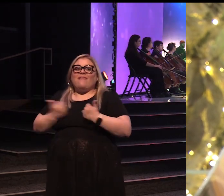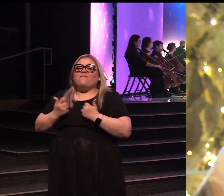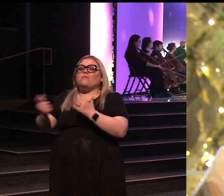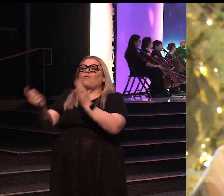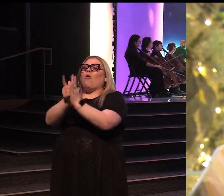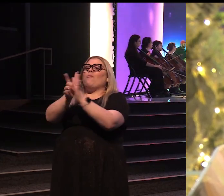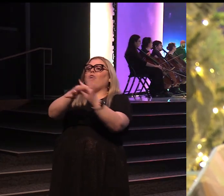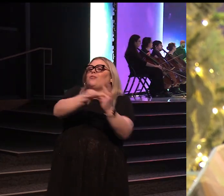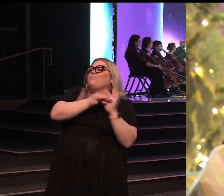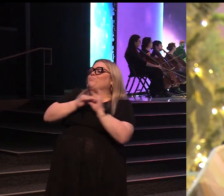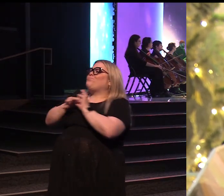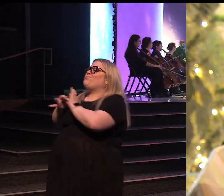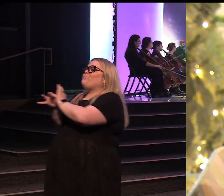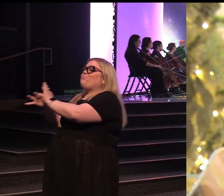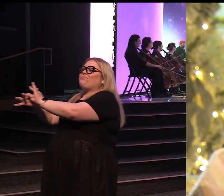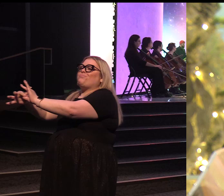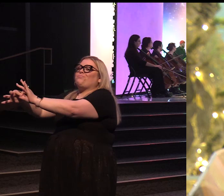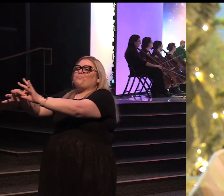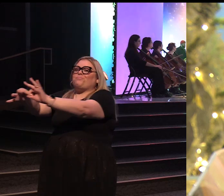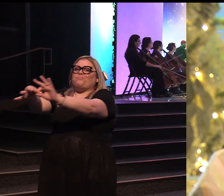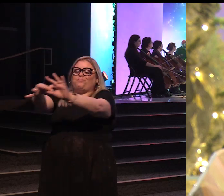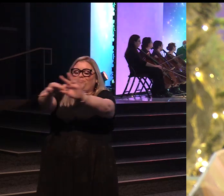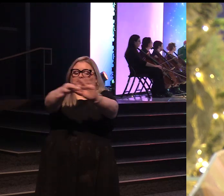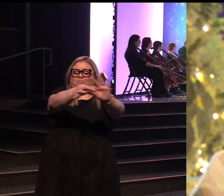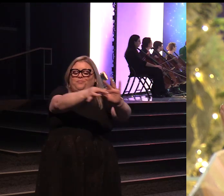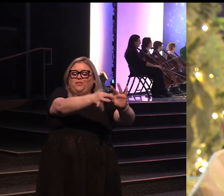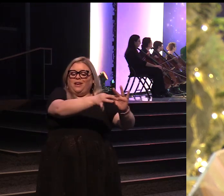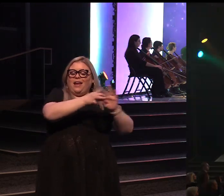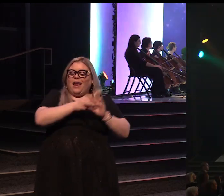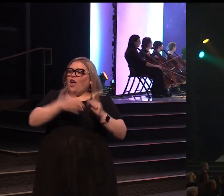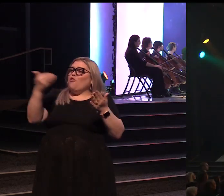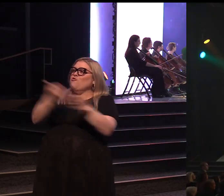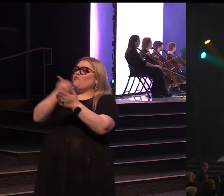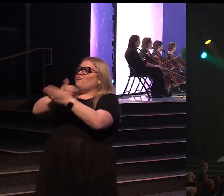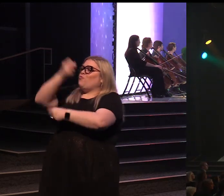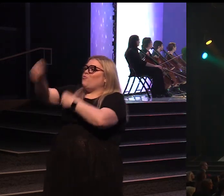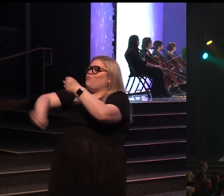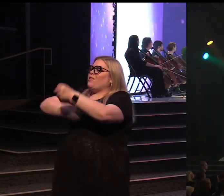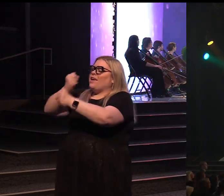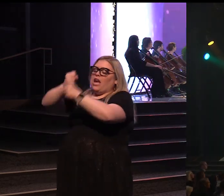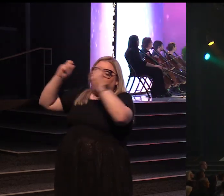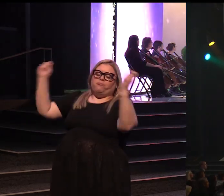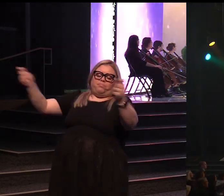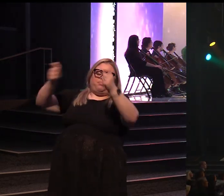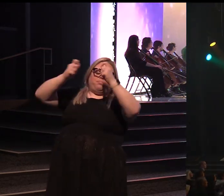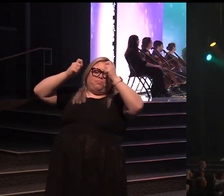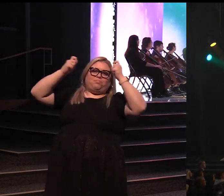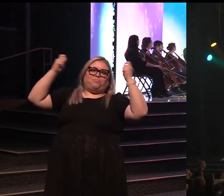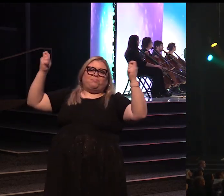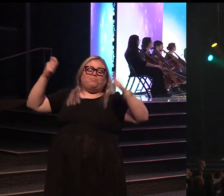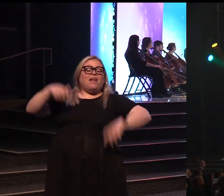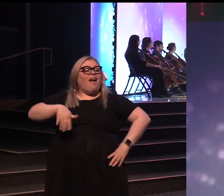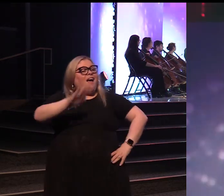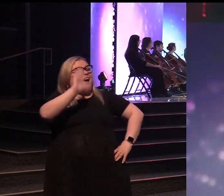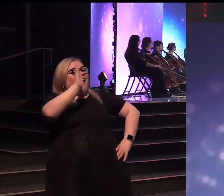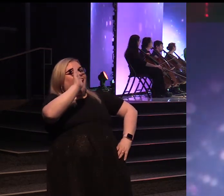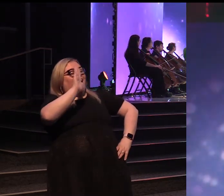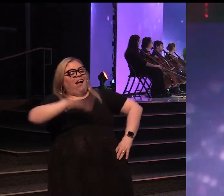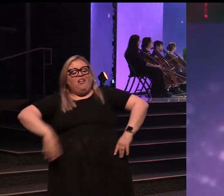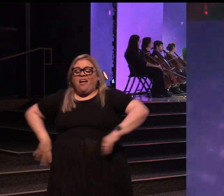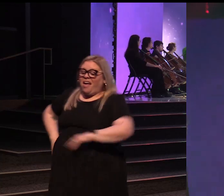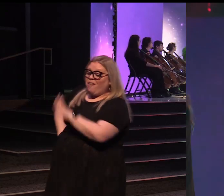este momento en armonía, celebrando un año nuevo y otro que no